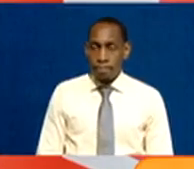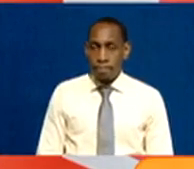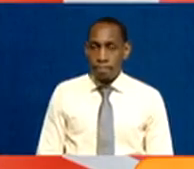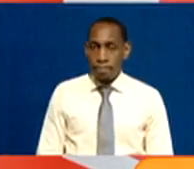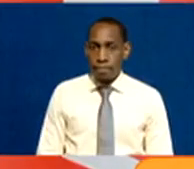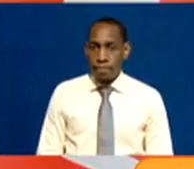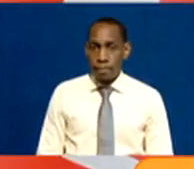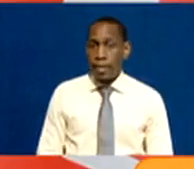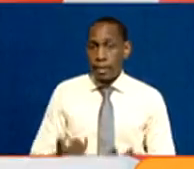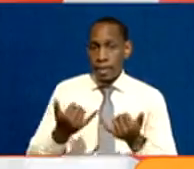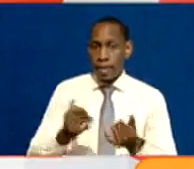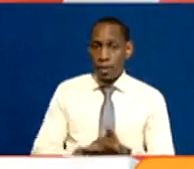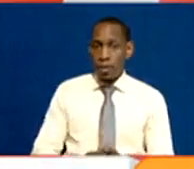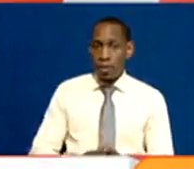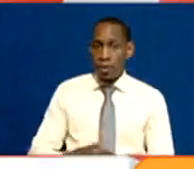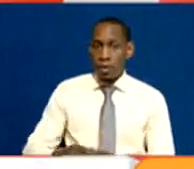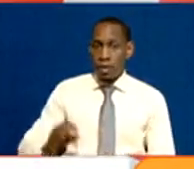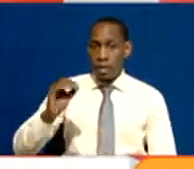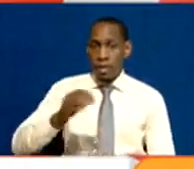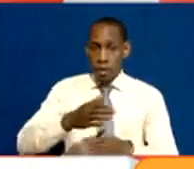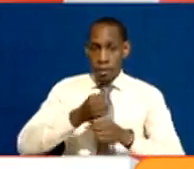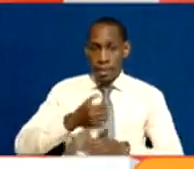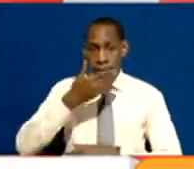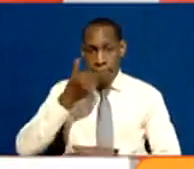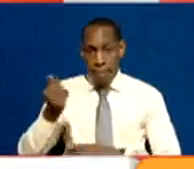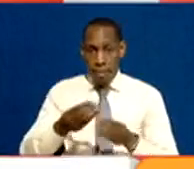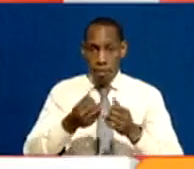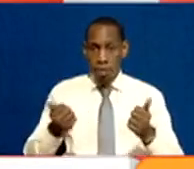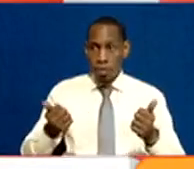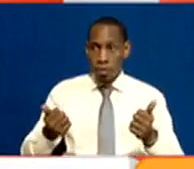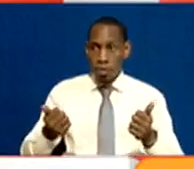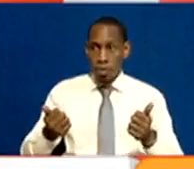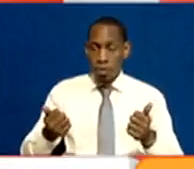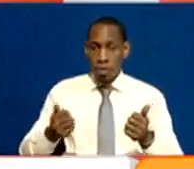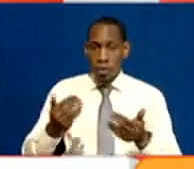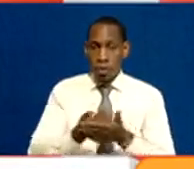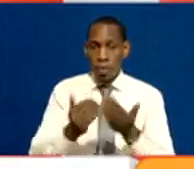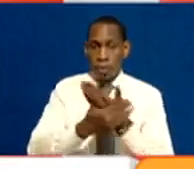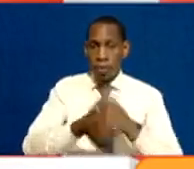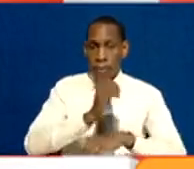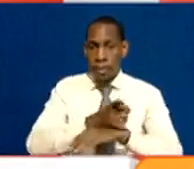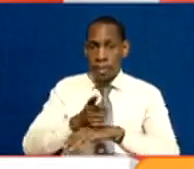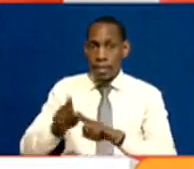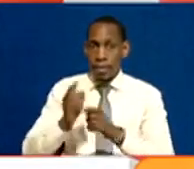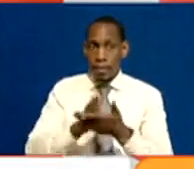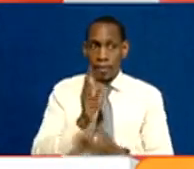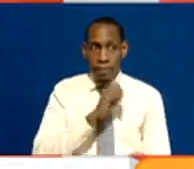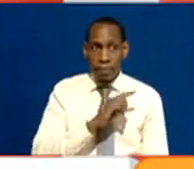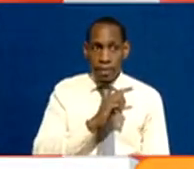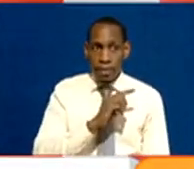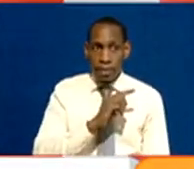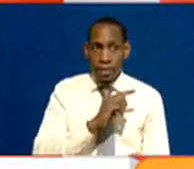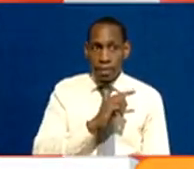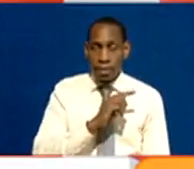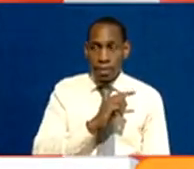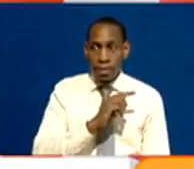is, since zero trust is the best approach to dealing with cyber threat and it's been confirmed, you